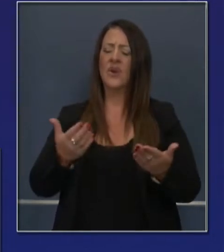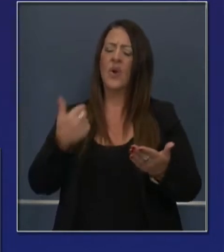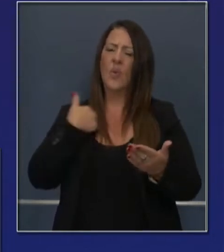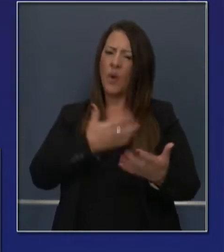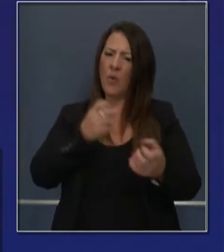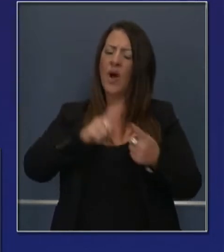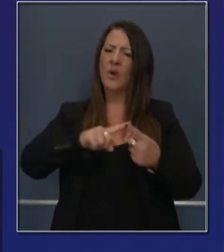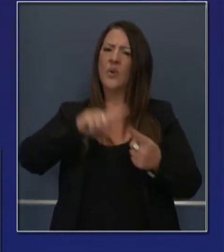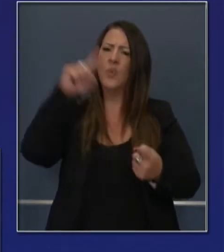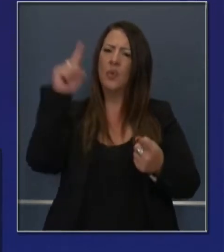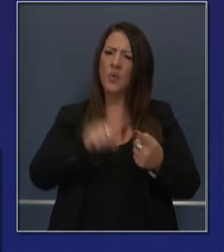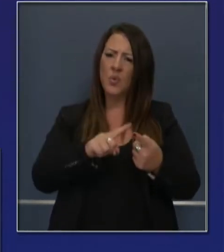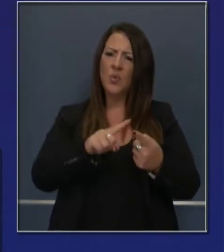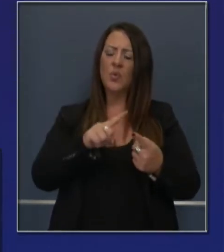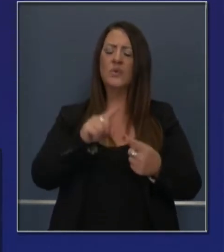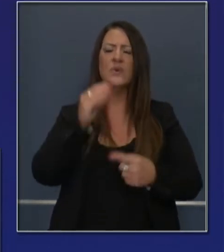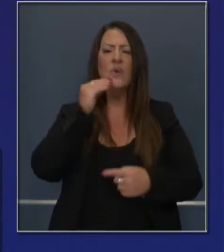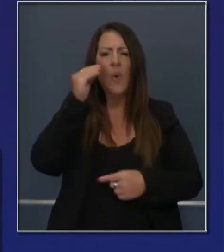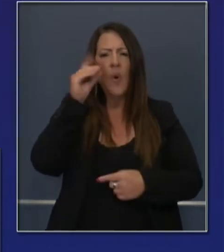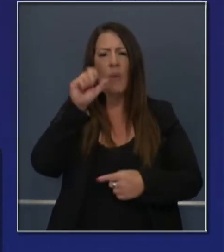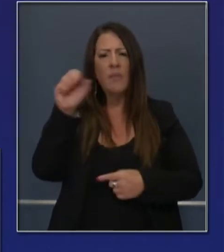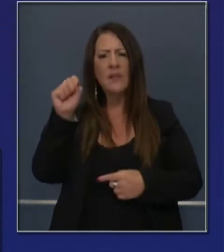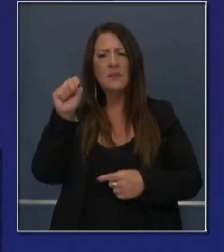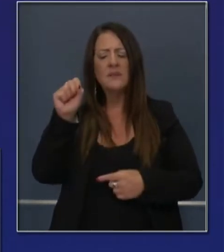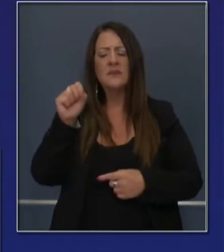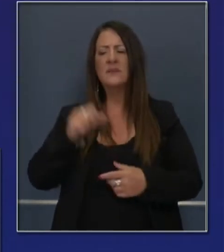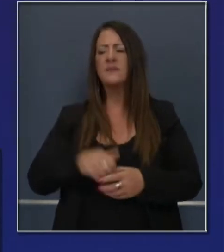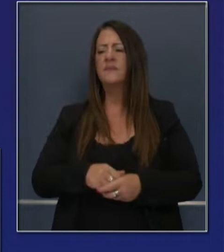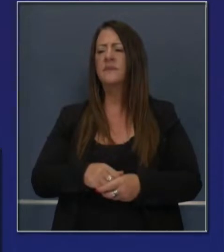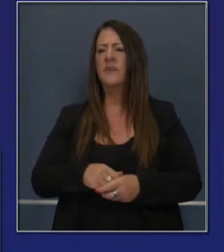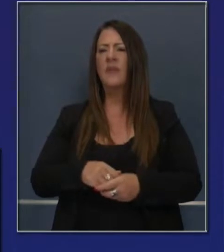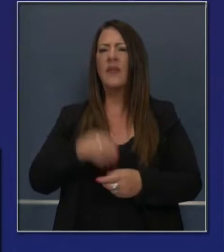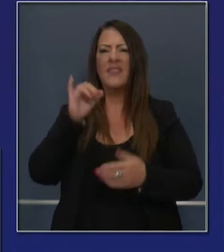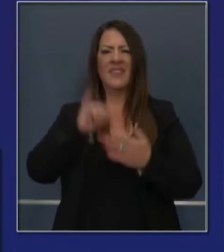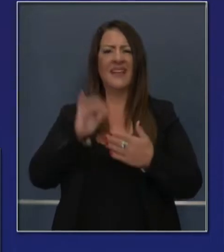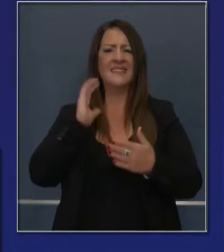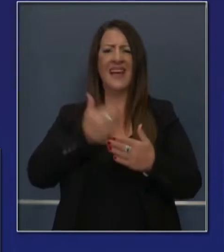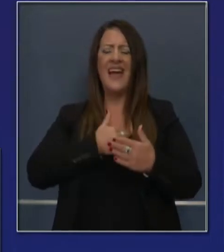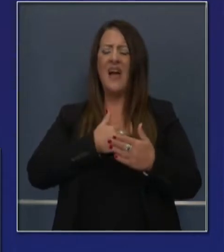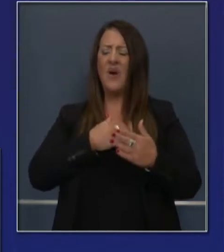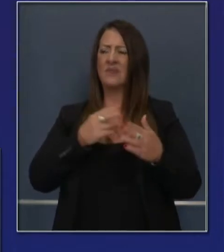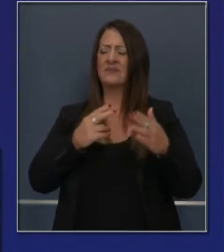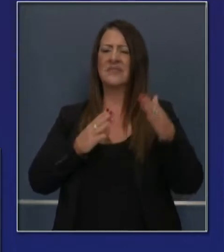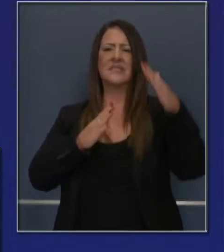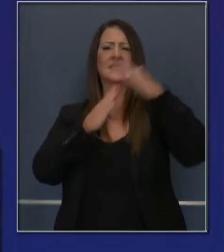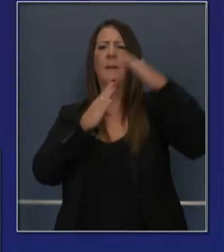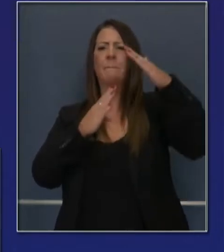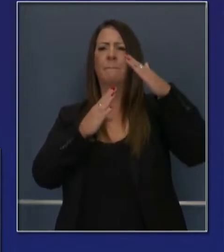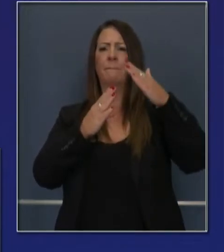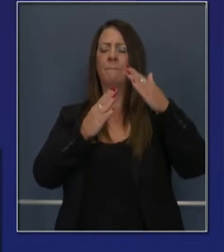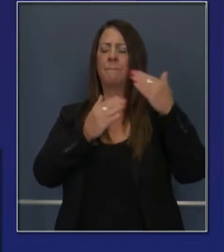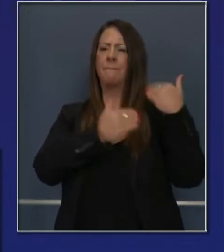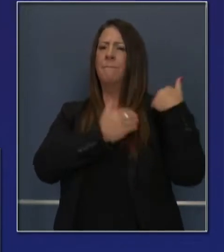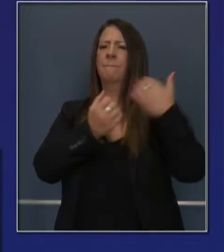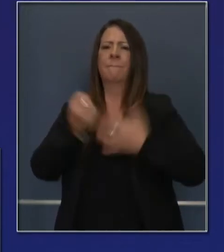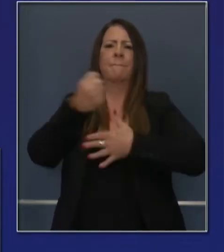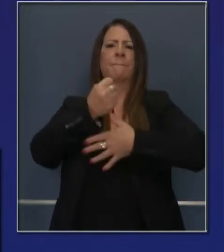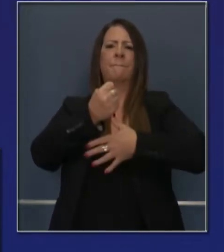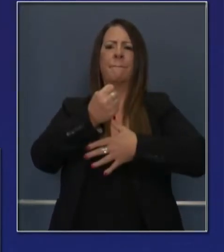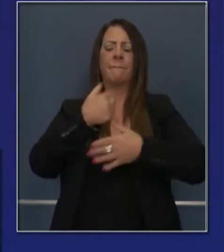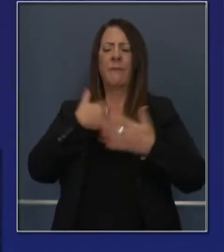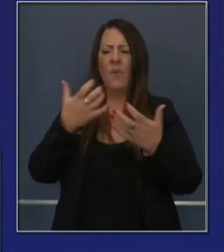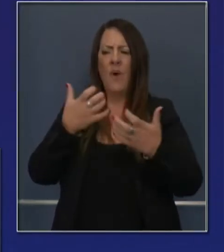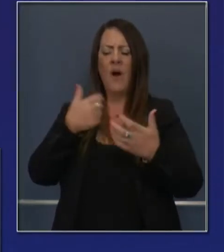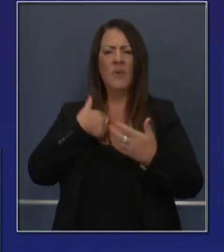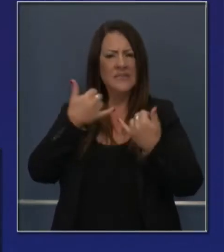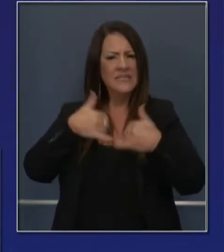homelessness here in the state of California. This remains the top priority of our administration. As we battle COVID, we have not taken our eye off the ball in